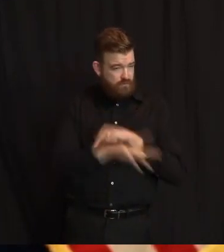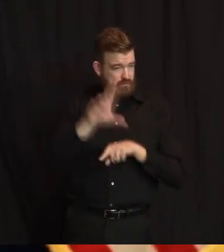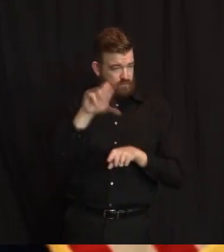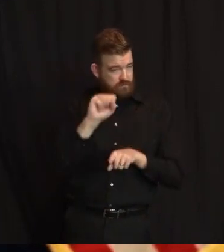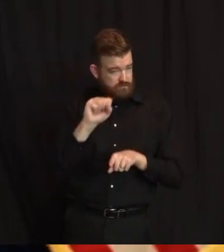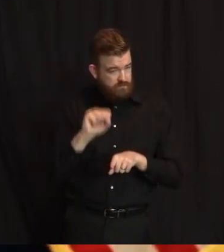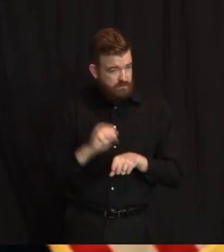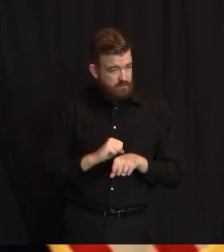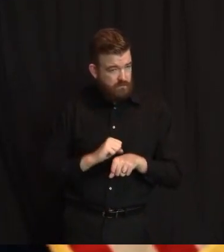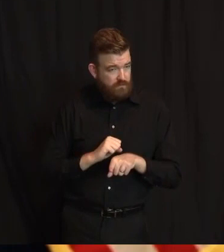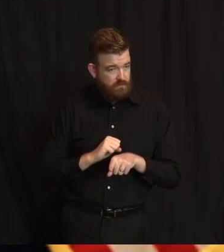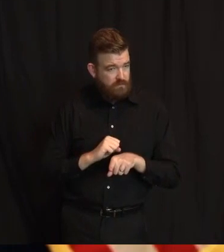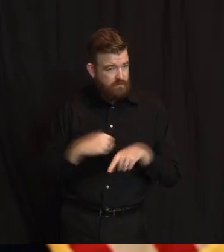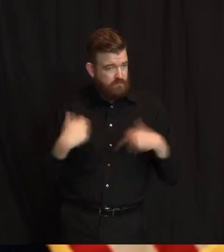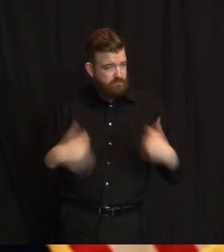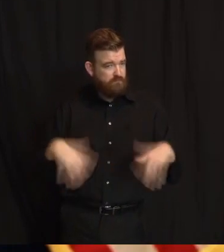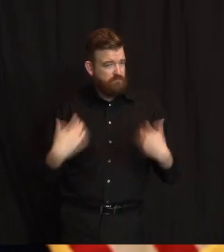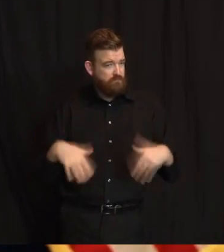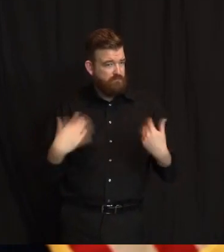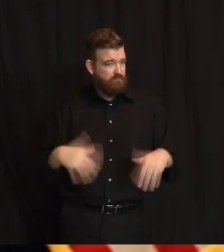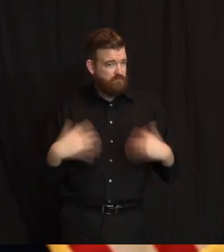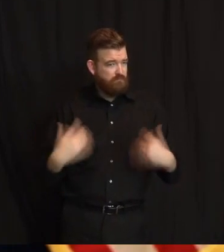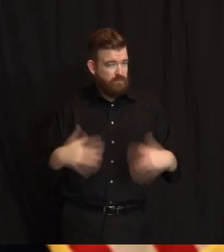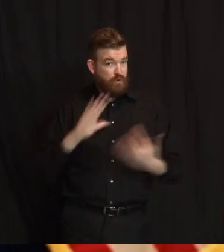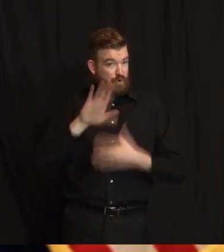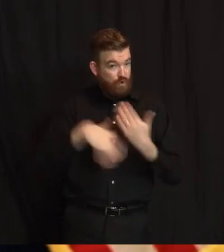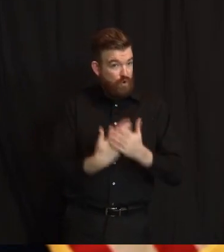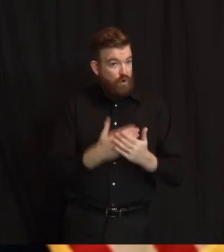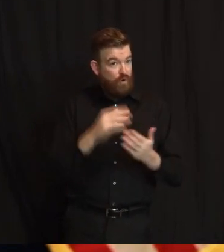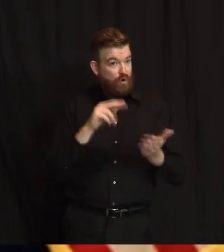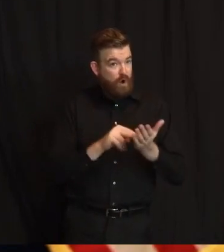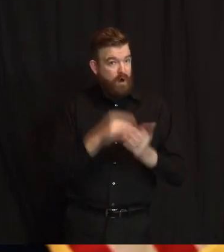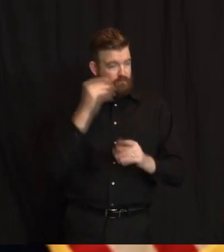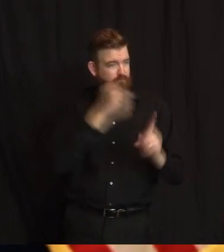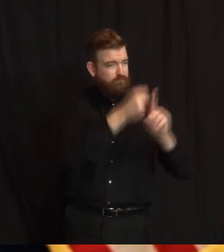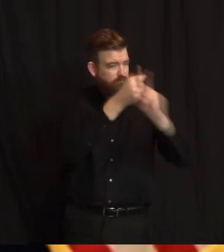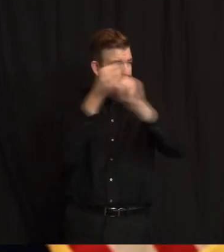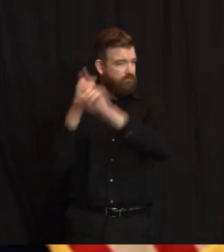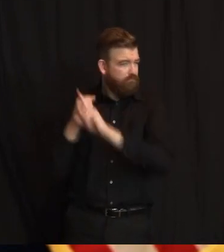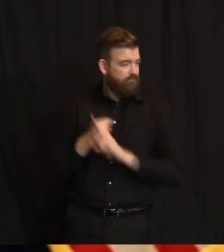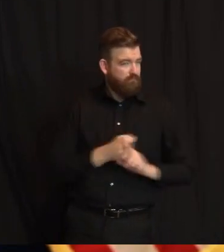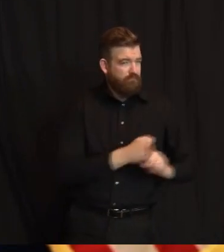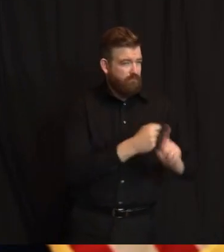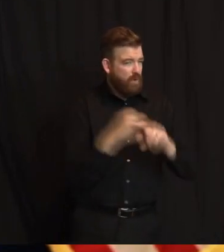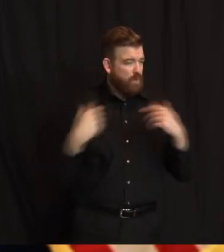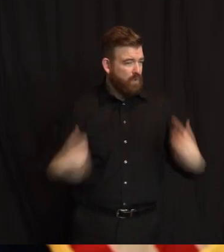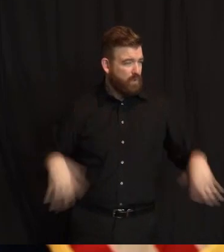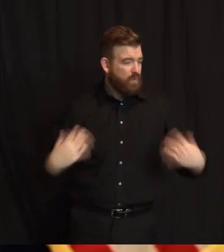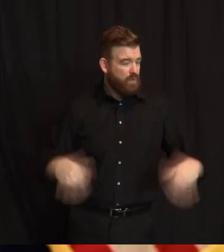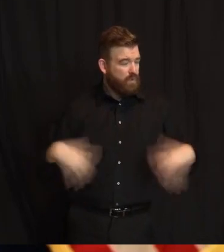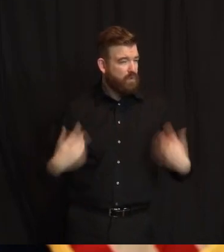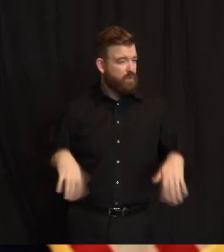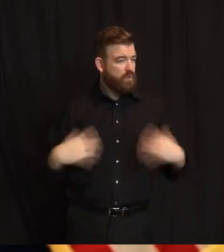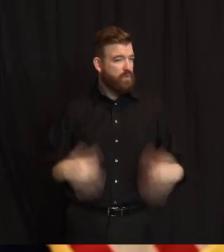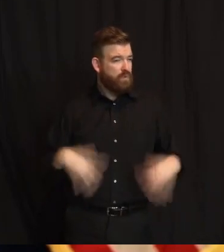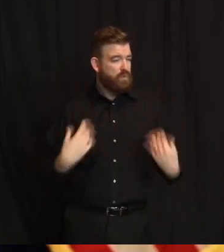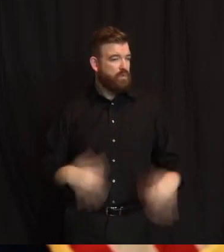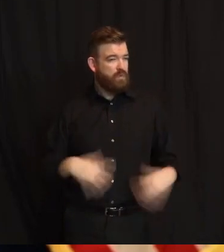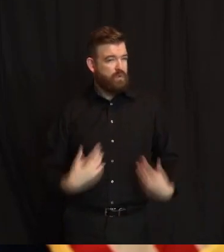and we do the New Jersey postmortem, long-term care facilities are going to be at or near the top of the list. We're all sort of going through